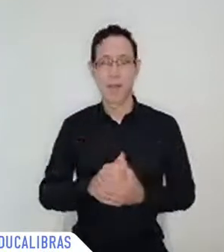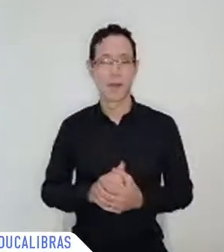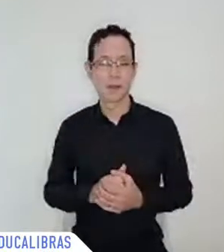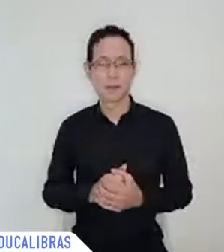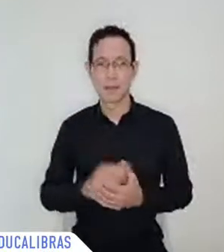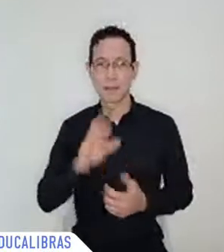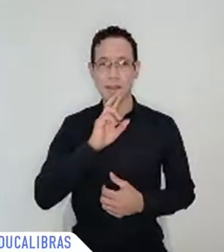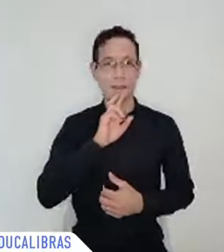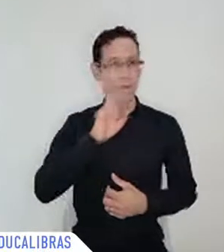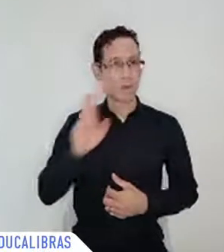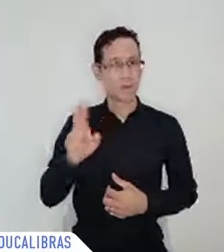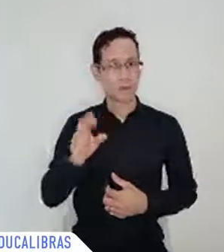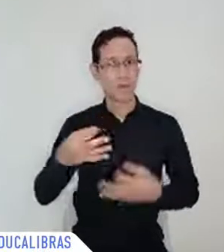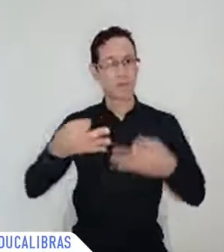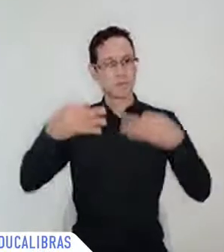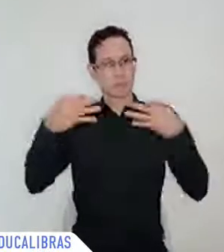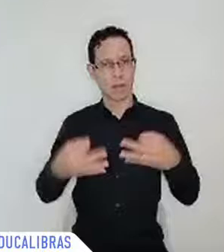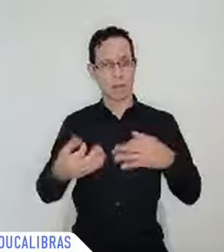question,